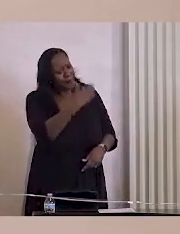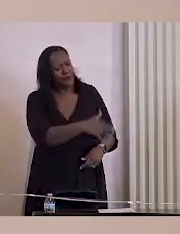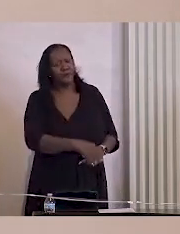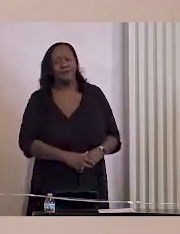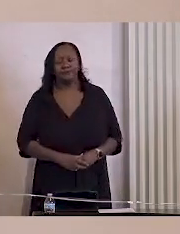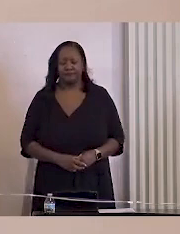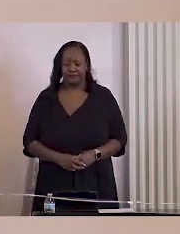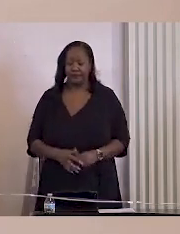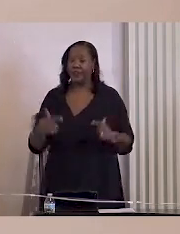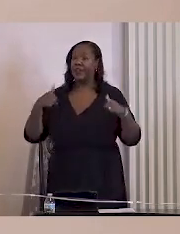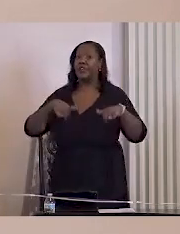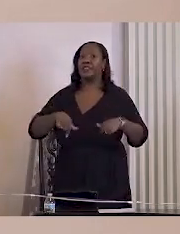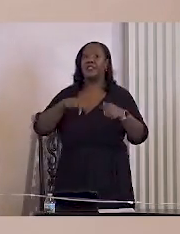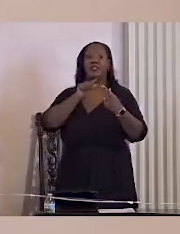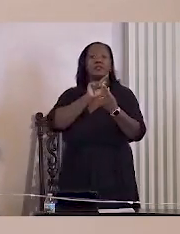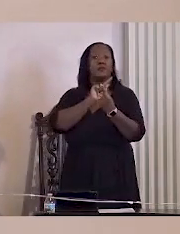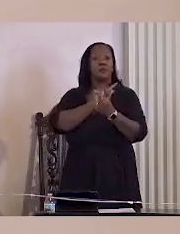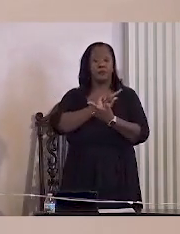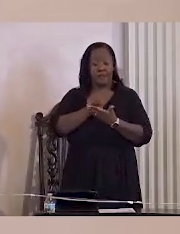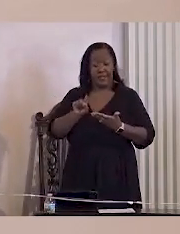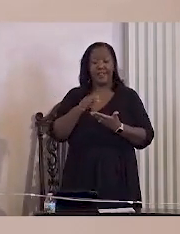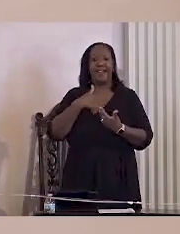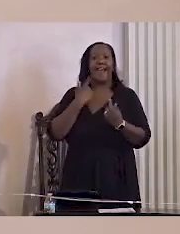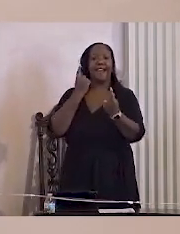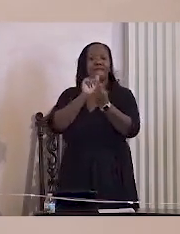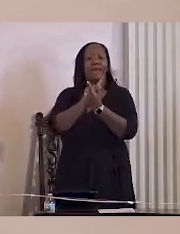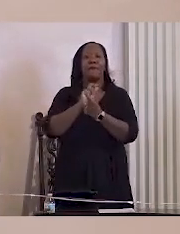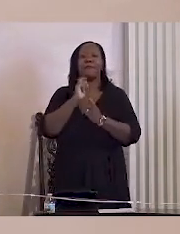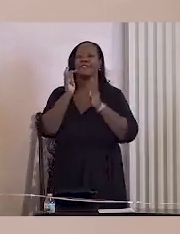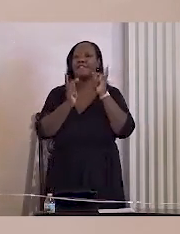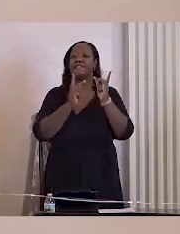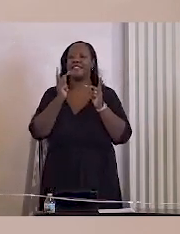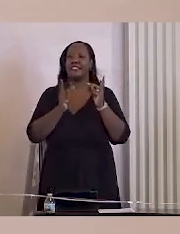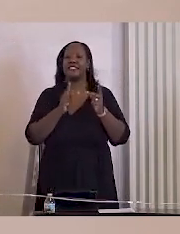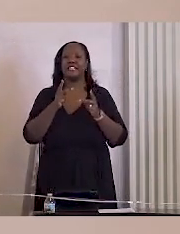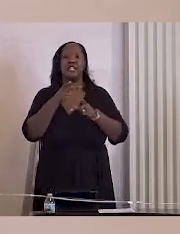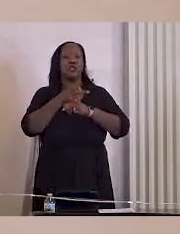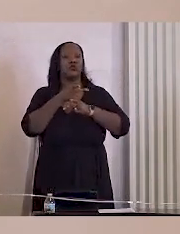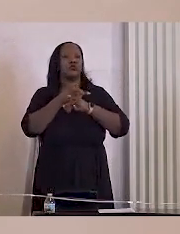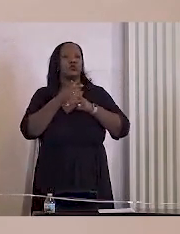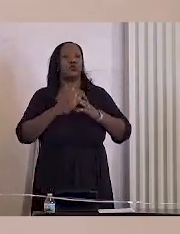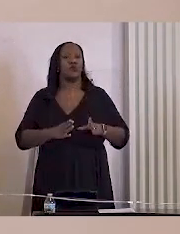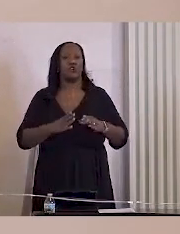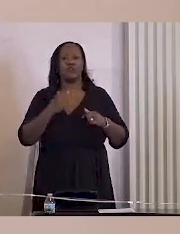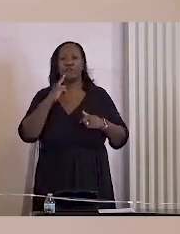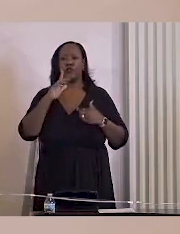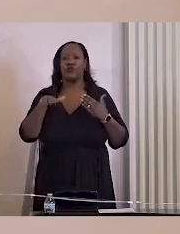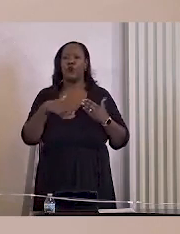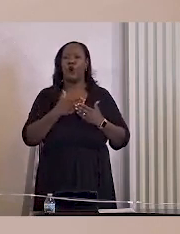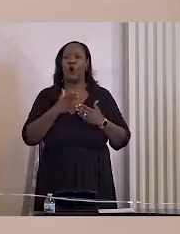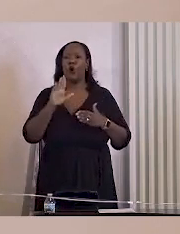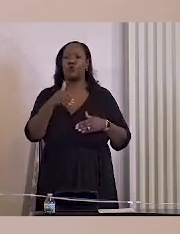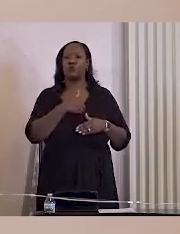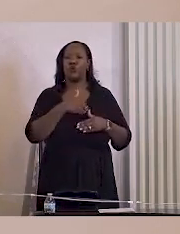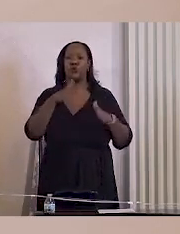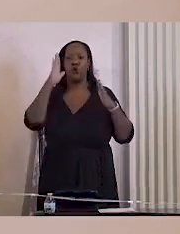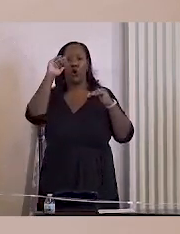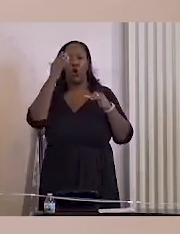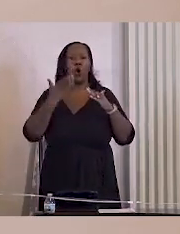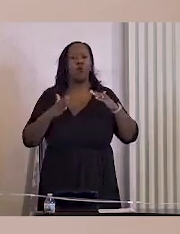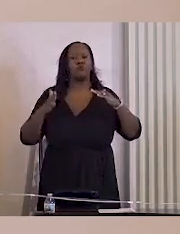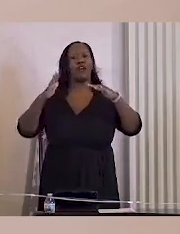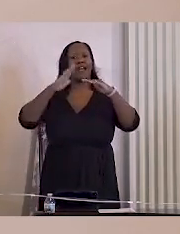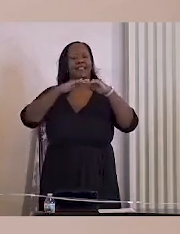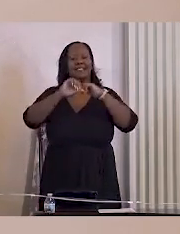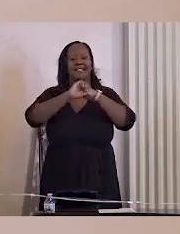This week, I met with a visiting steward for the All Souls Hope Rises capital campaign. I am